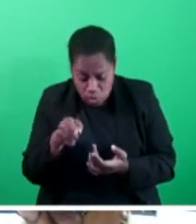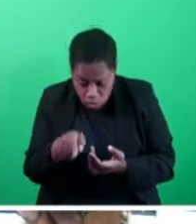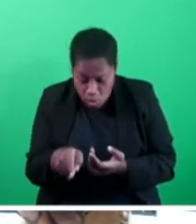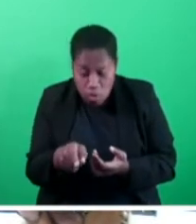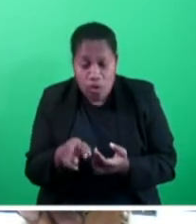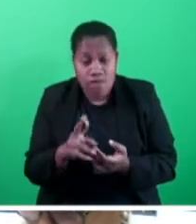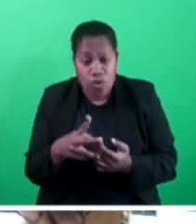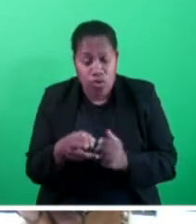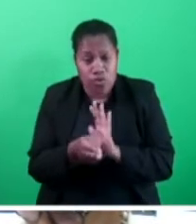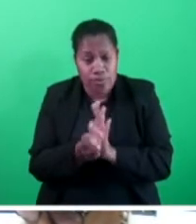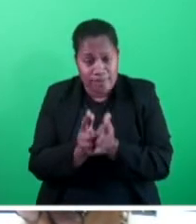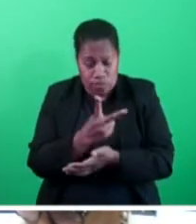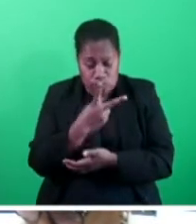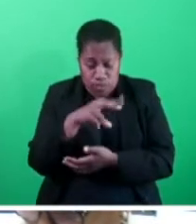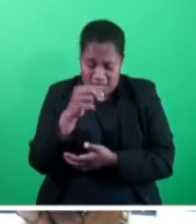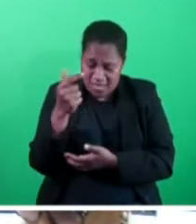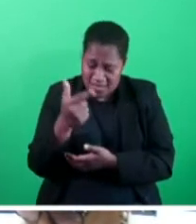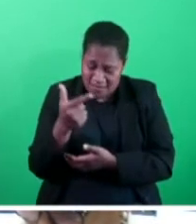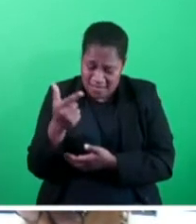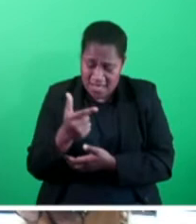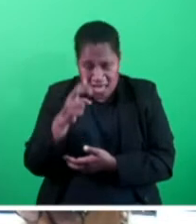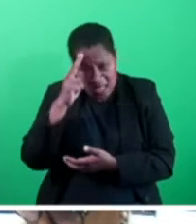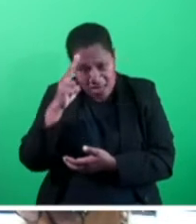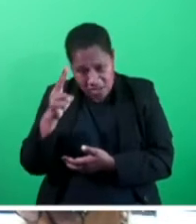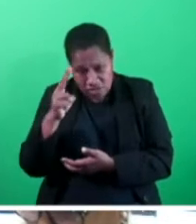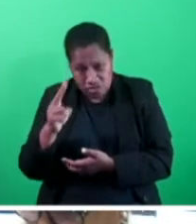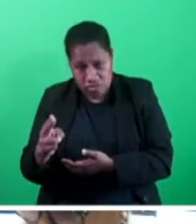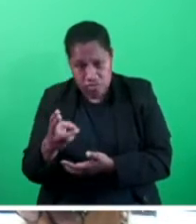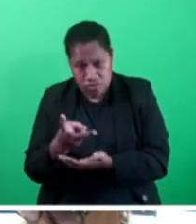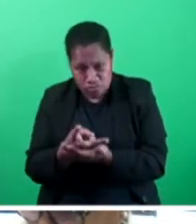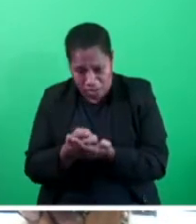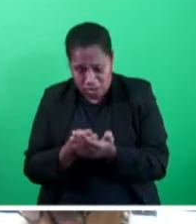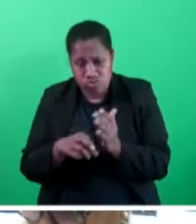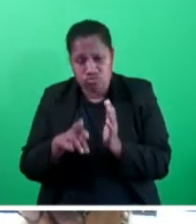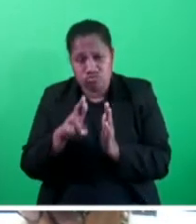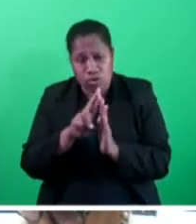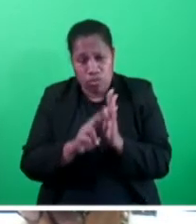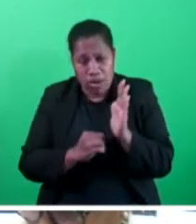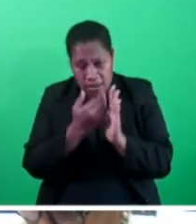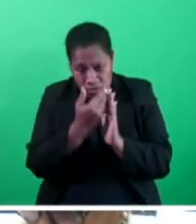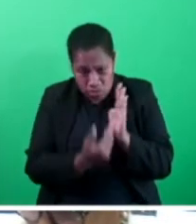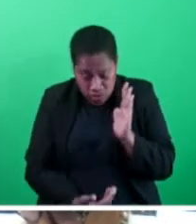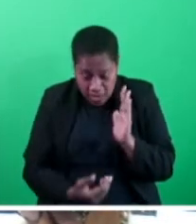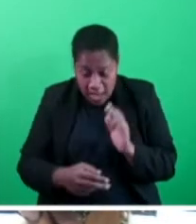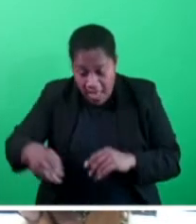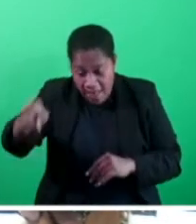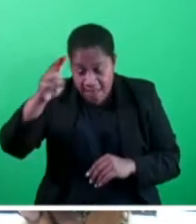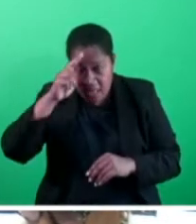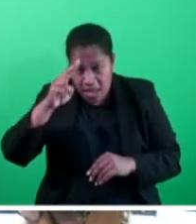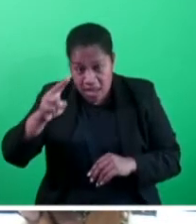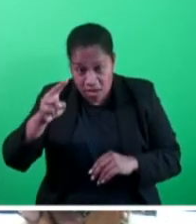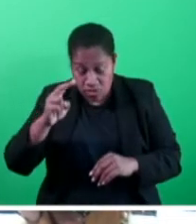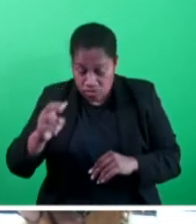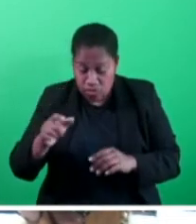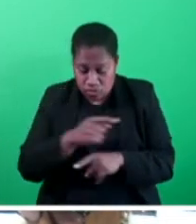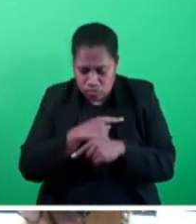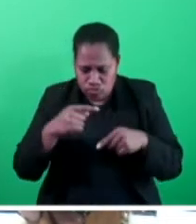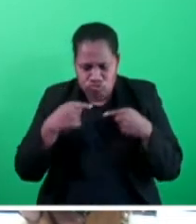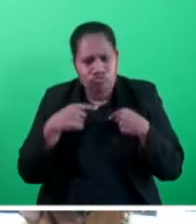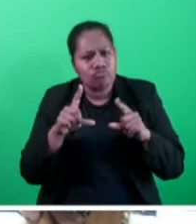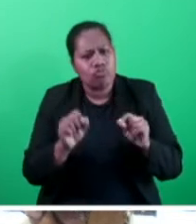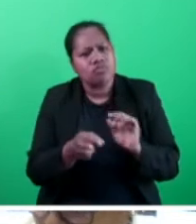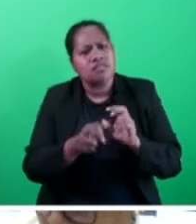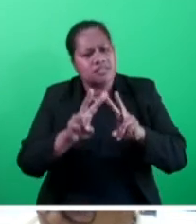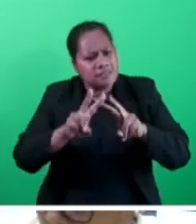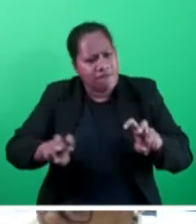of the 2017 National Minimum Wage and Wages Regulation, a nationwide survey was conducted from 17th April to 10th